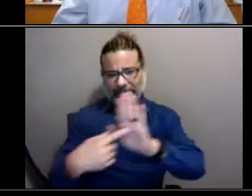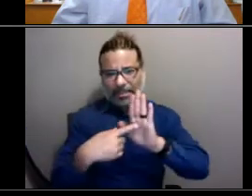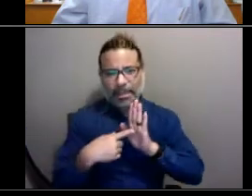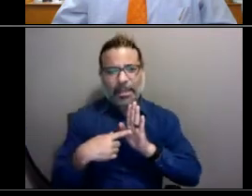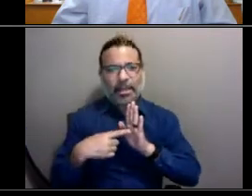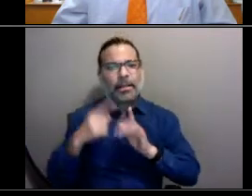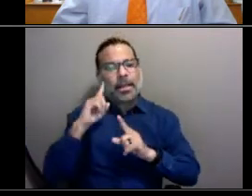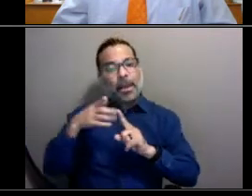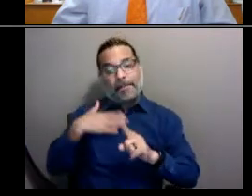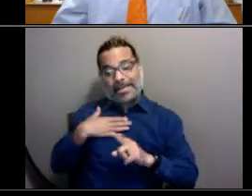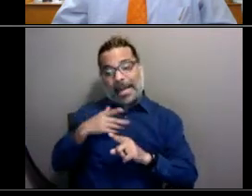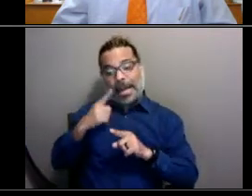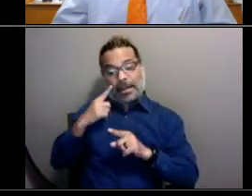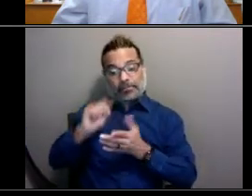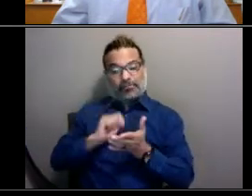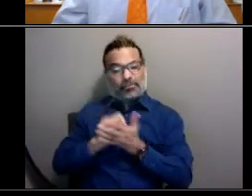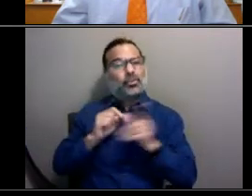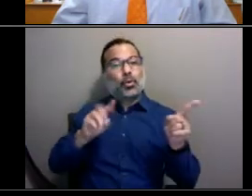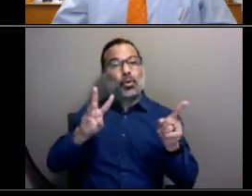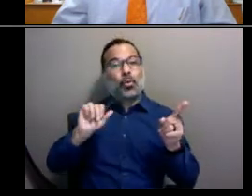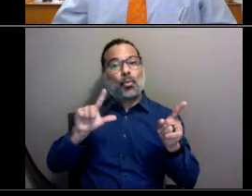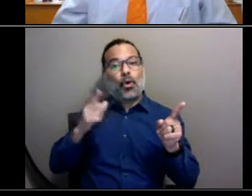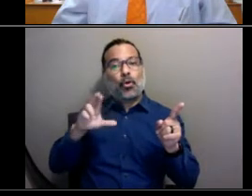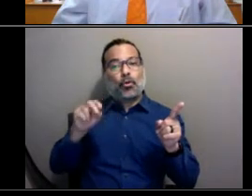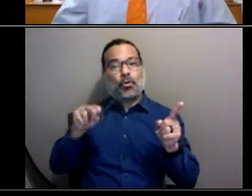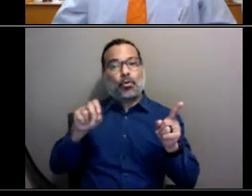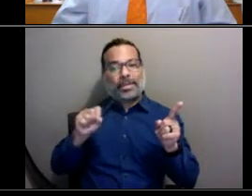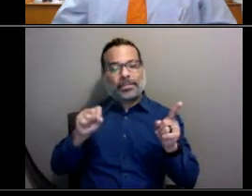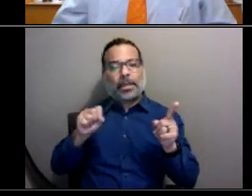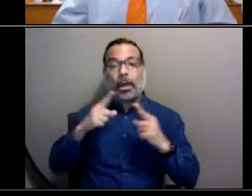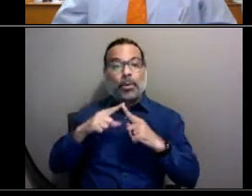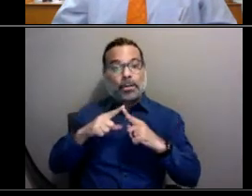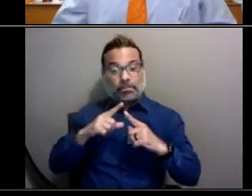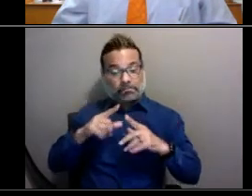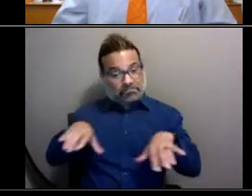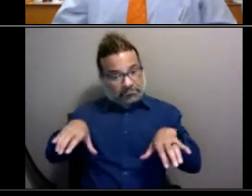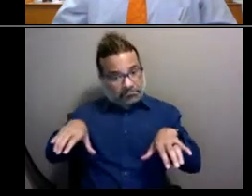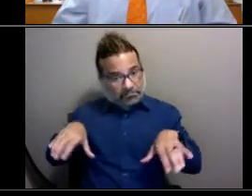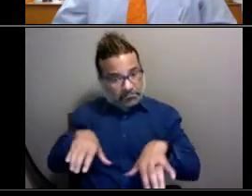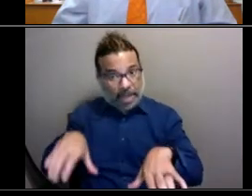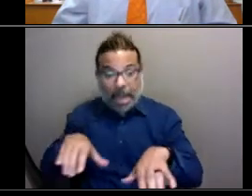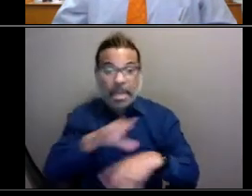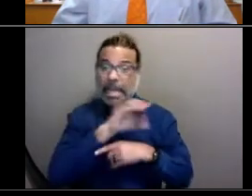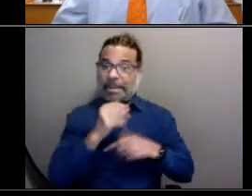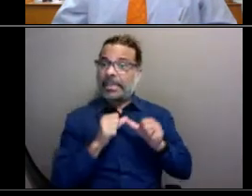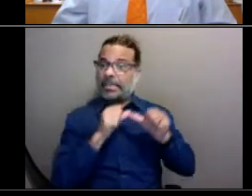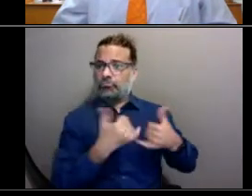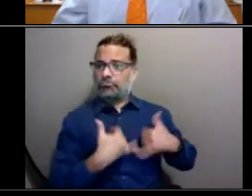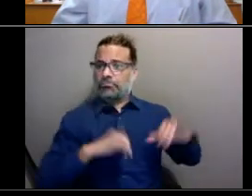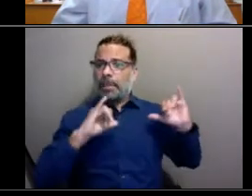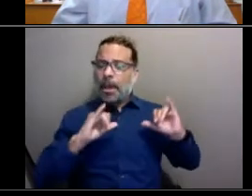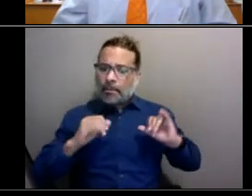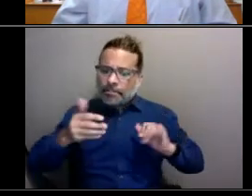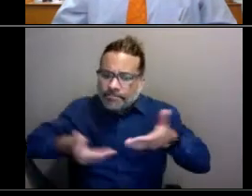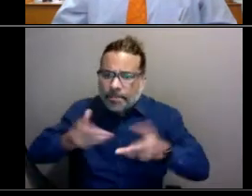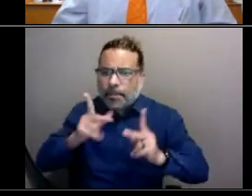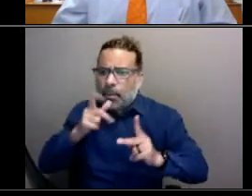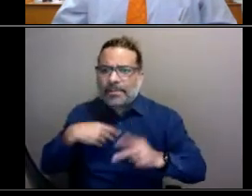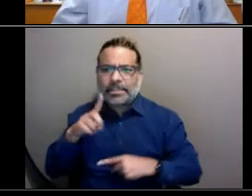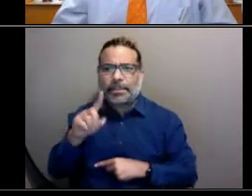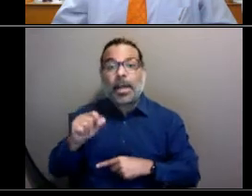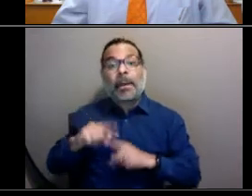my time at Walgreens, and when we were actively, and the company still continues to actively employ people with disabilities, the